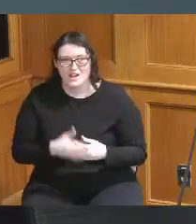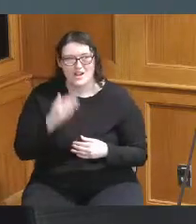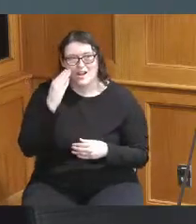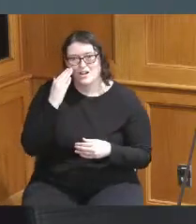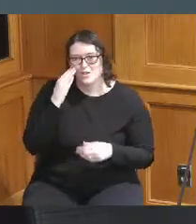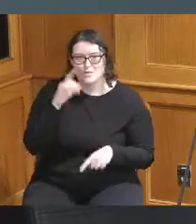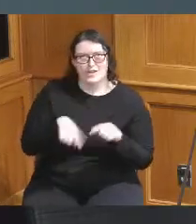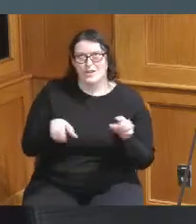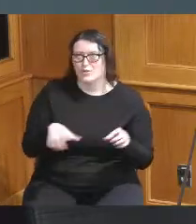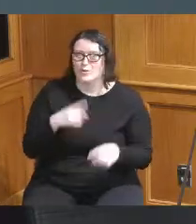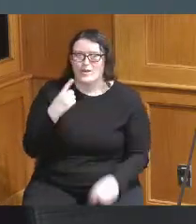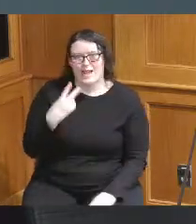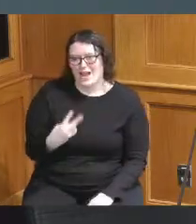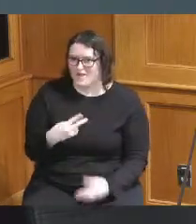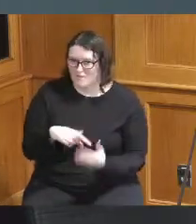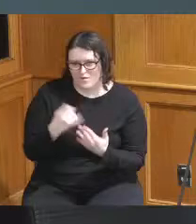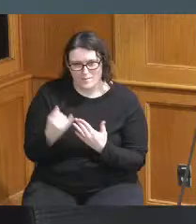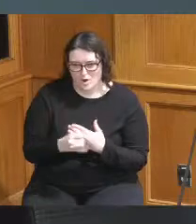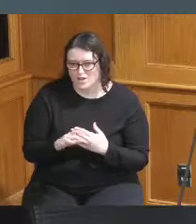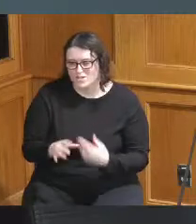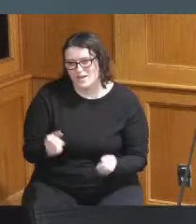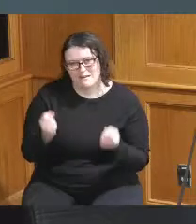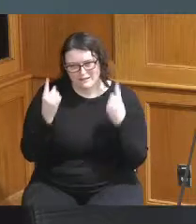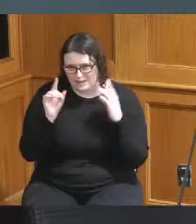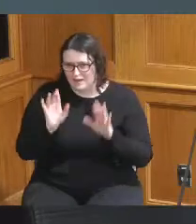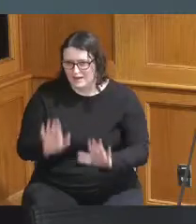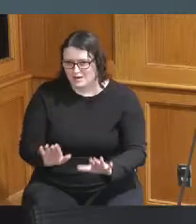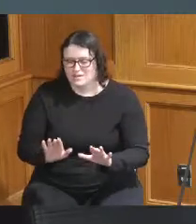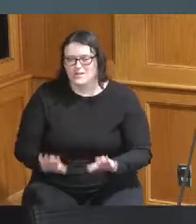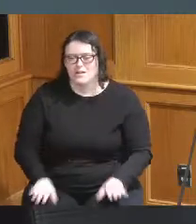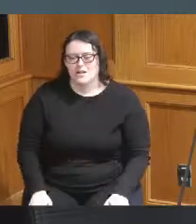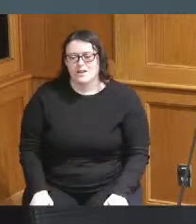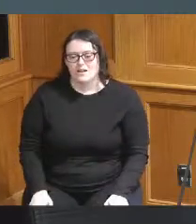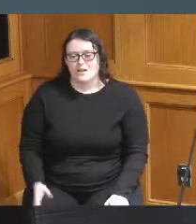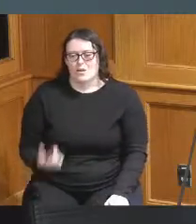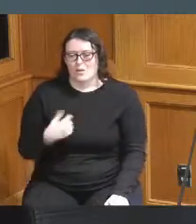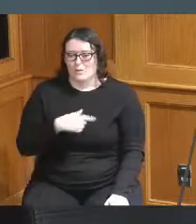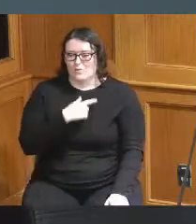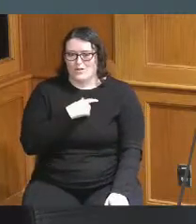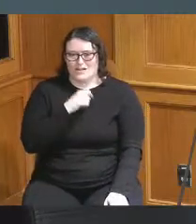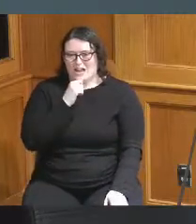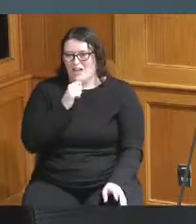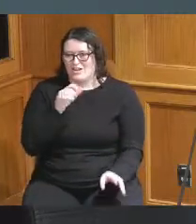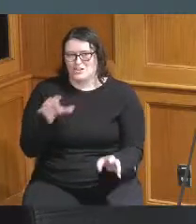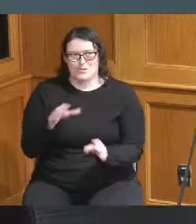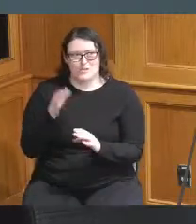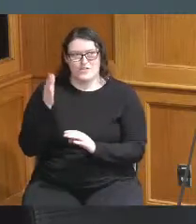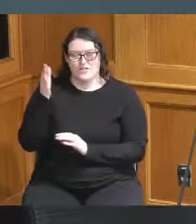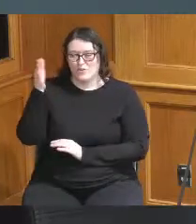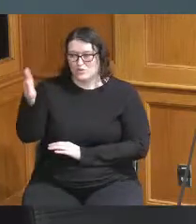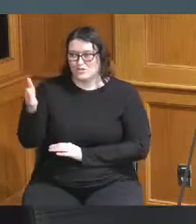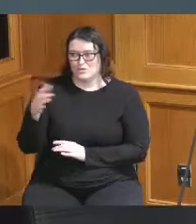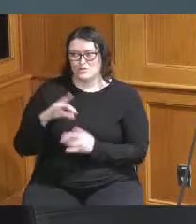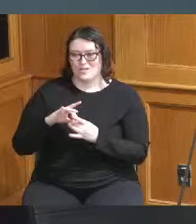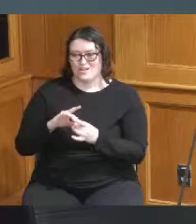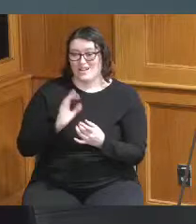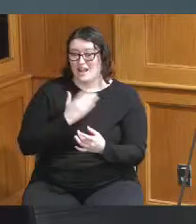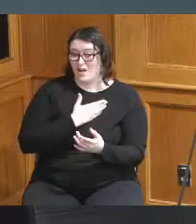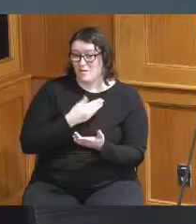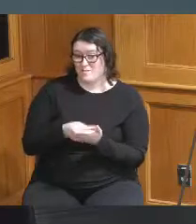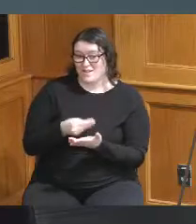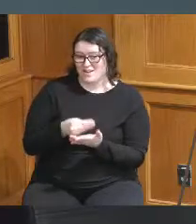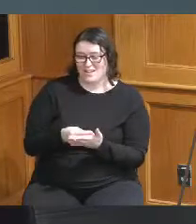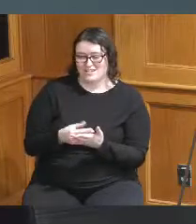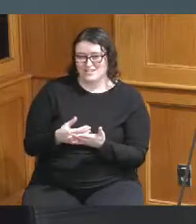half a project, I understand that, but, and we're not knowing the future as far as our monies and